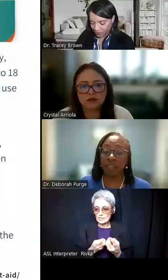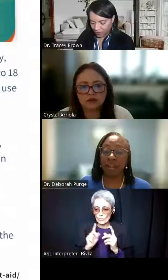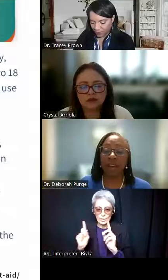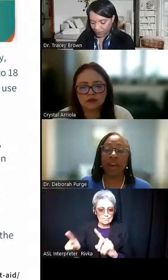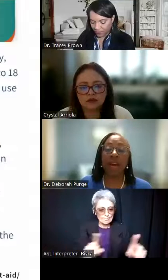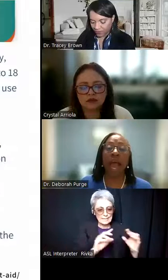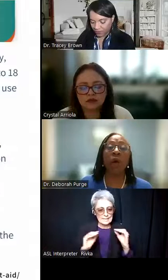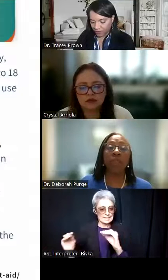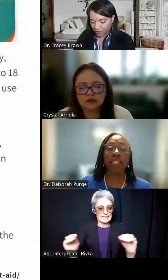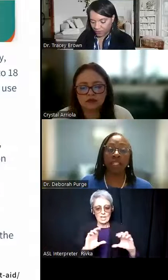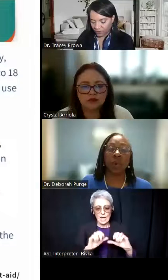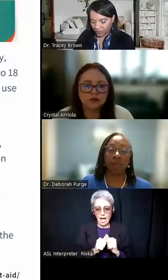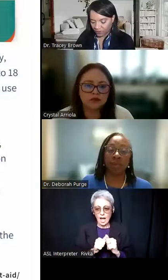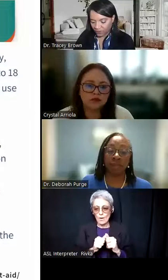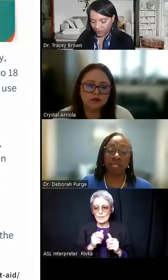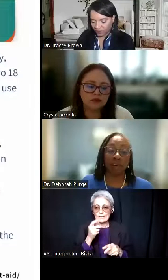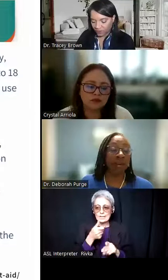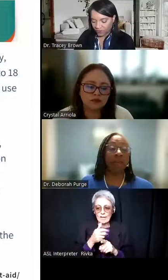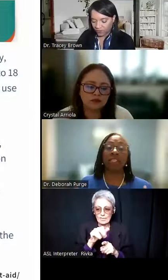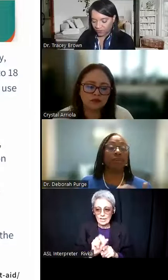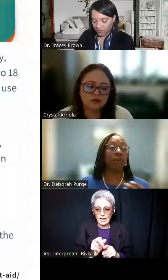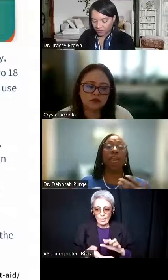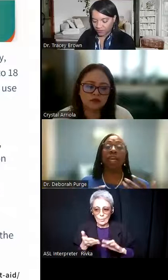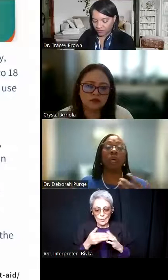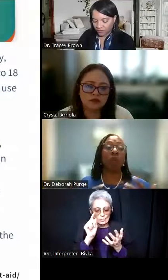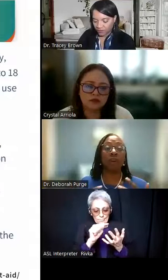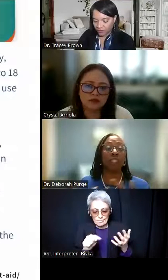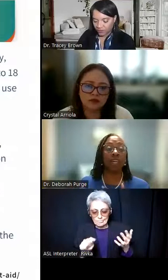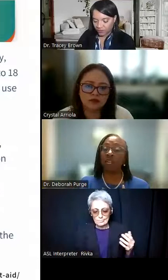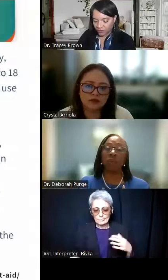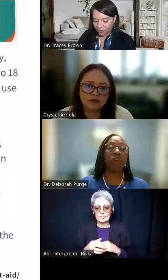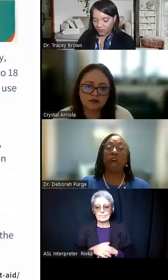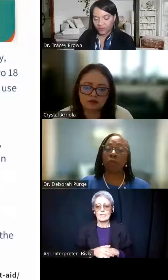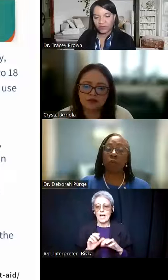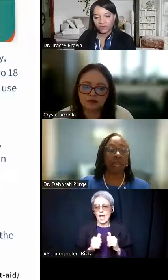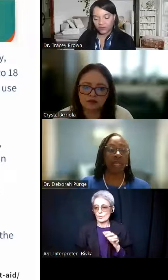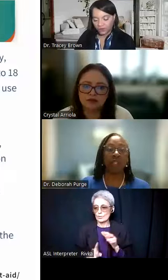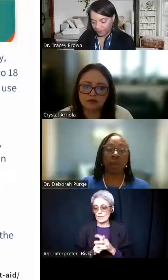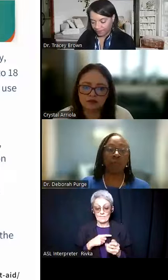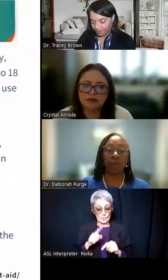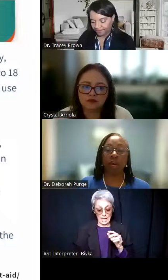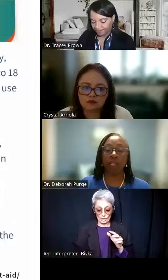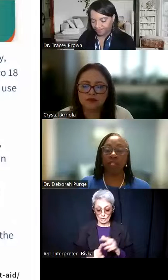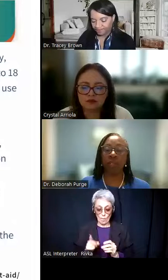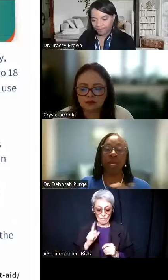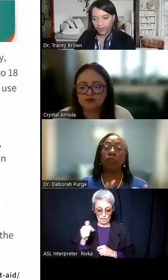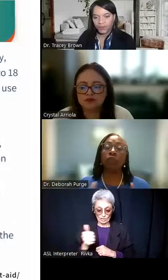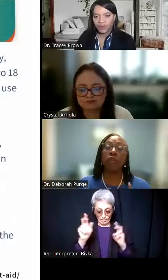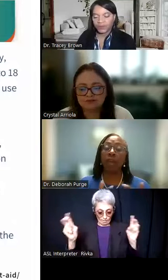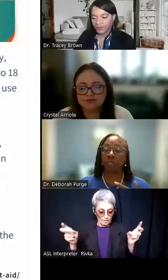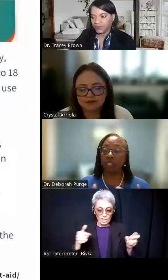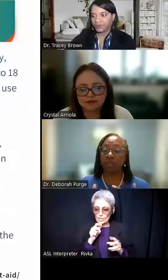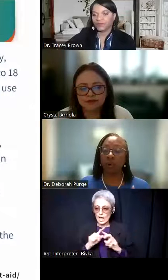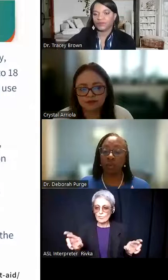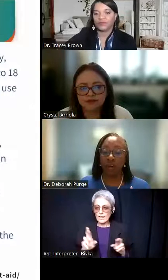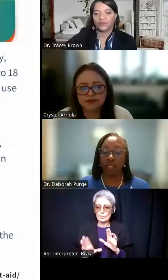areas of self-care and how are they showing up for themselves. Because if you can't show up for yourself, then you're not ready to show up for the student. It's really